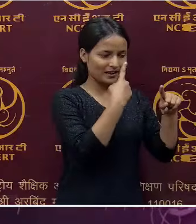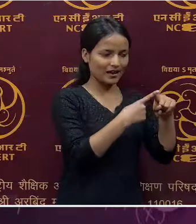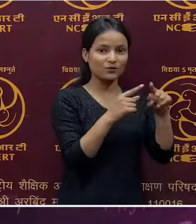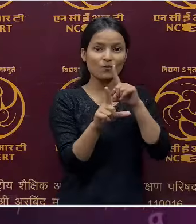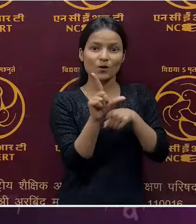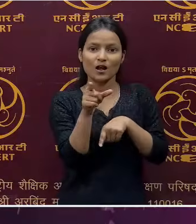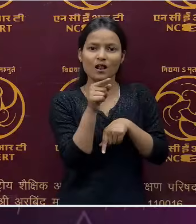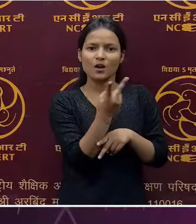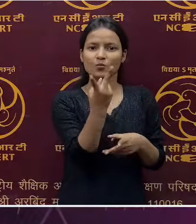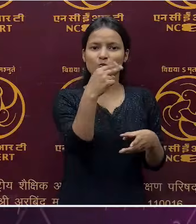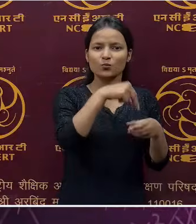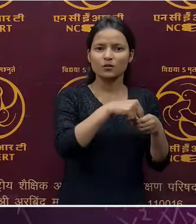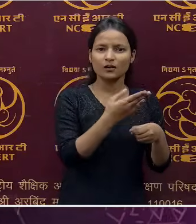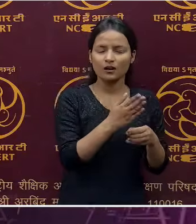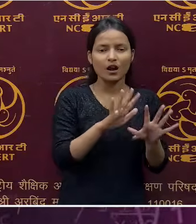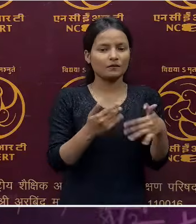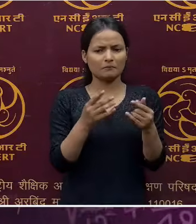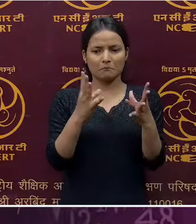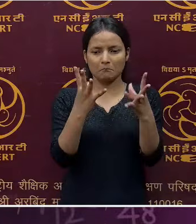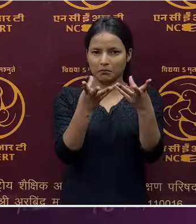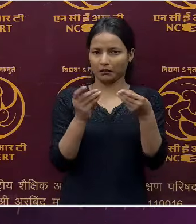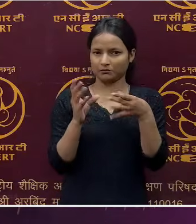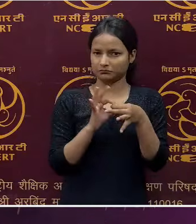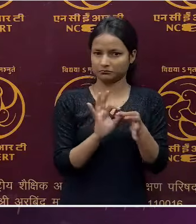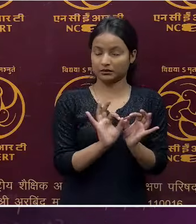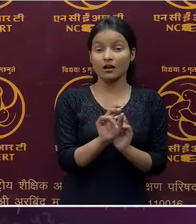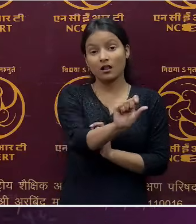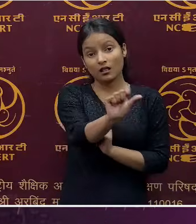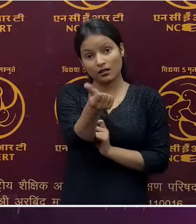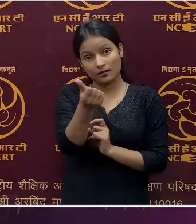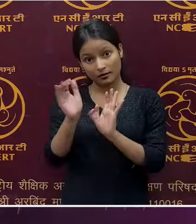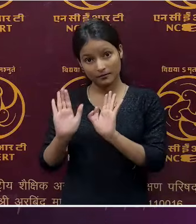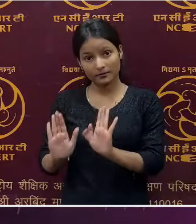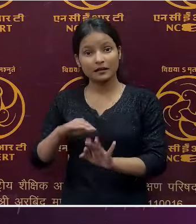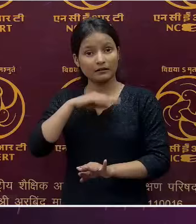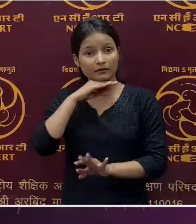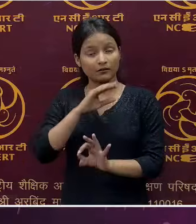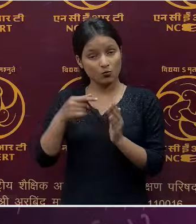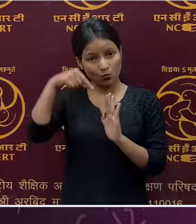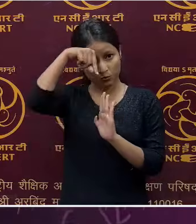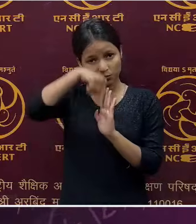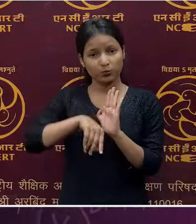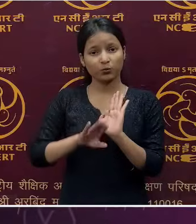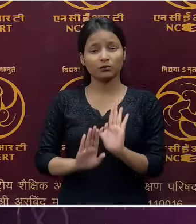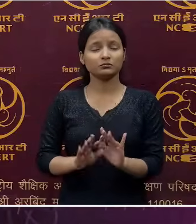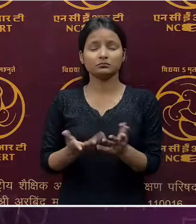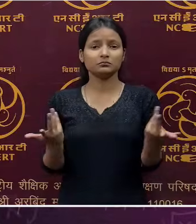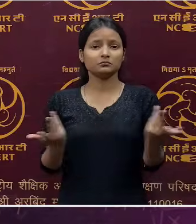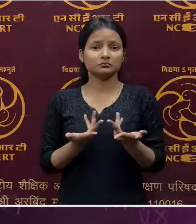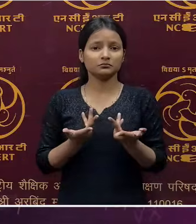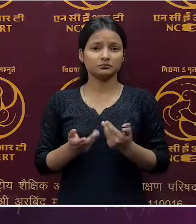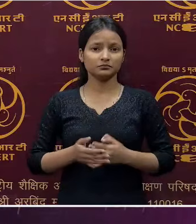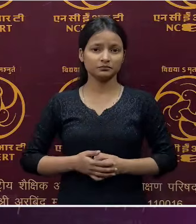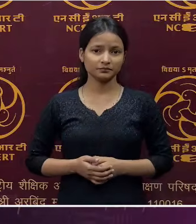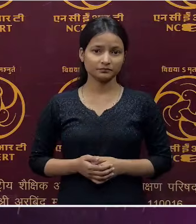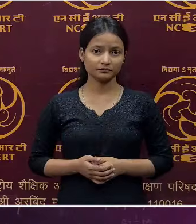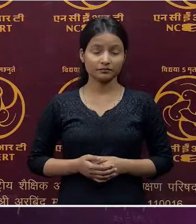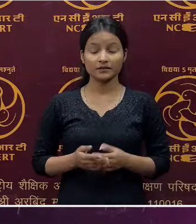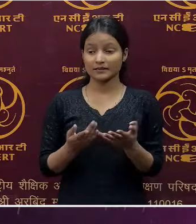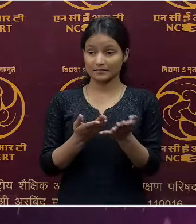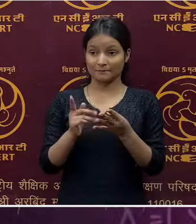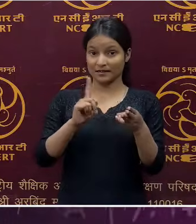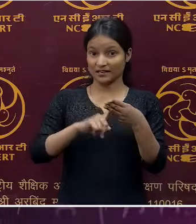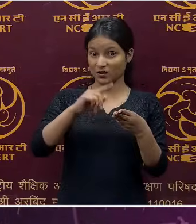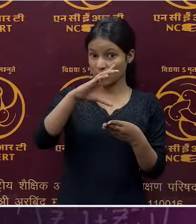just not limited with mathematics subject. It is this topic is can be useful in the field of